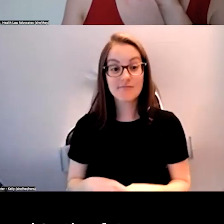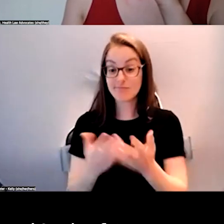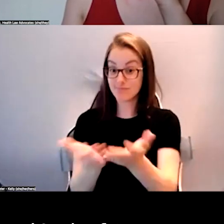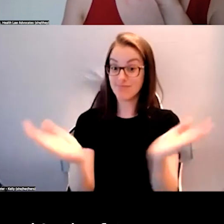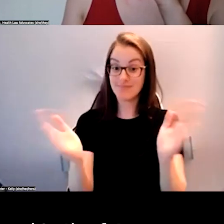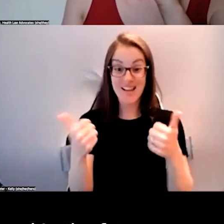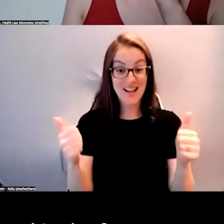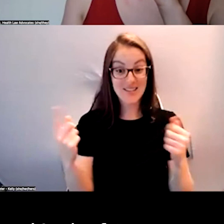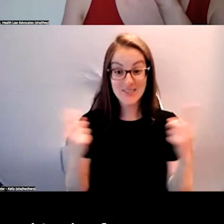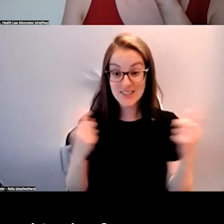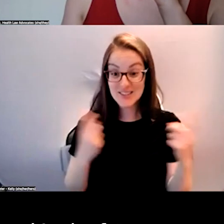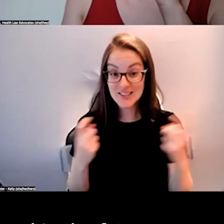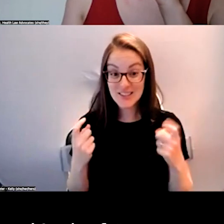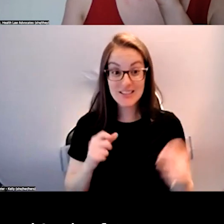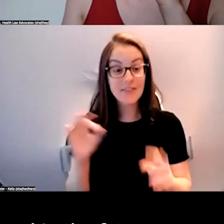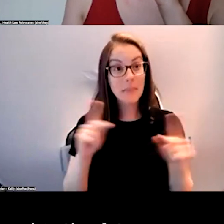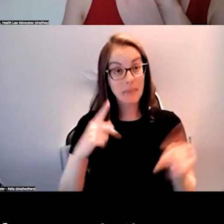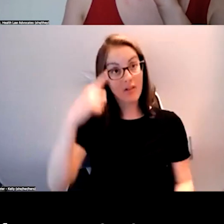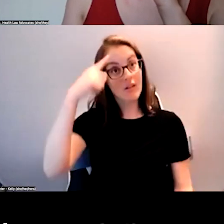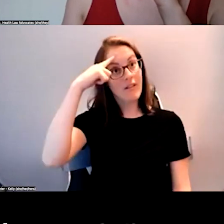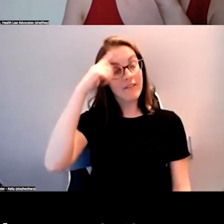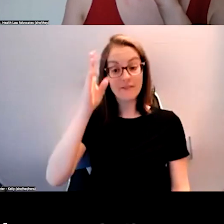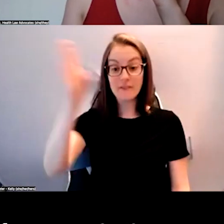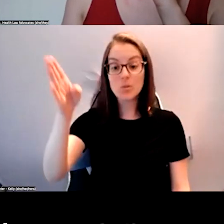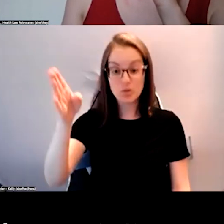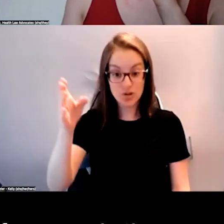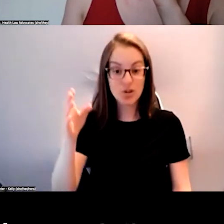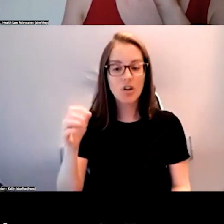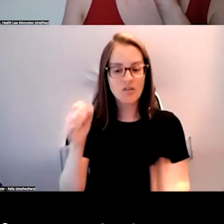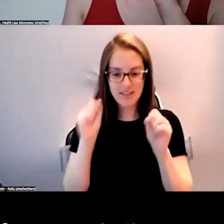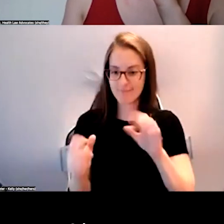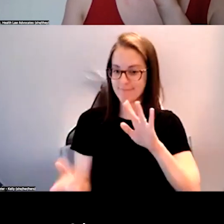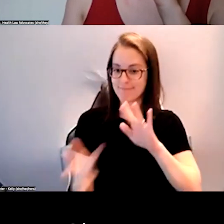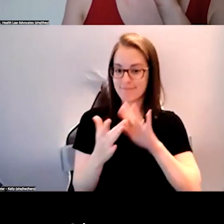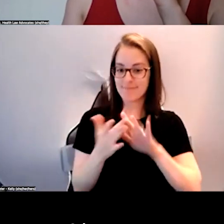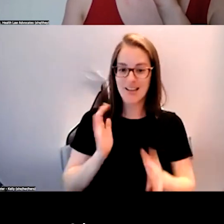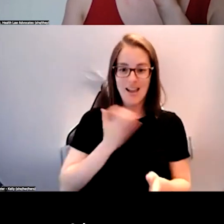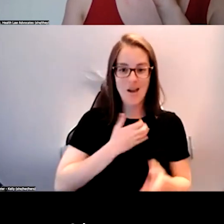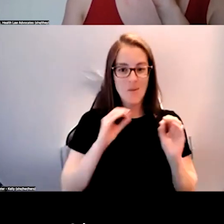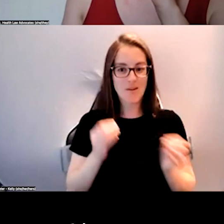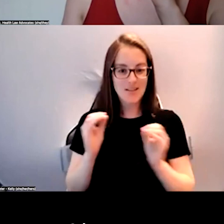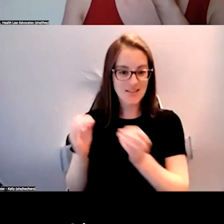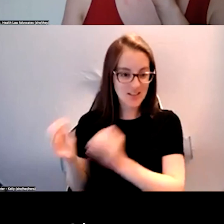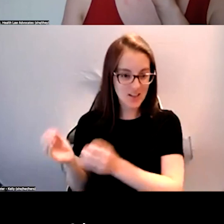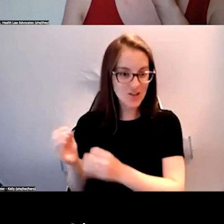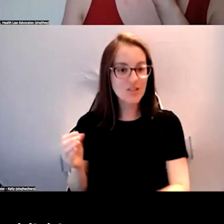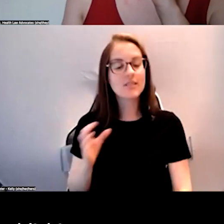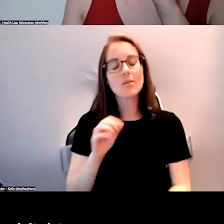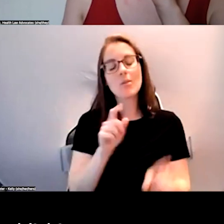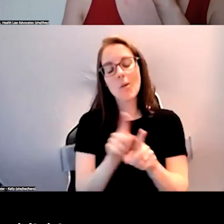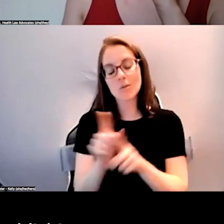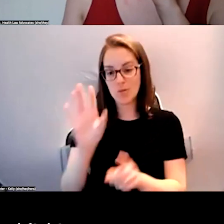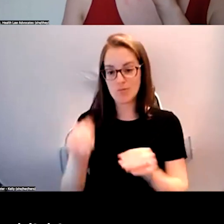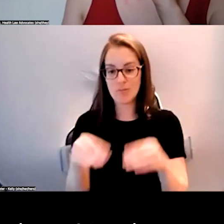if anything comes around in the future. You'll have the name of our organizations and also a resource guide that